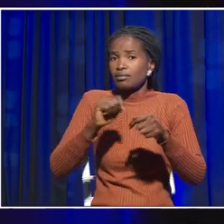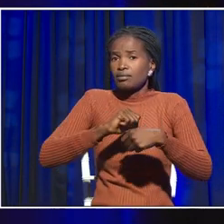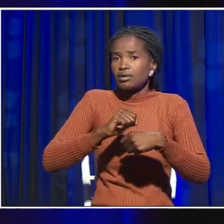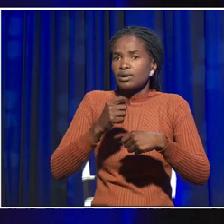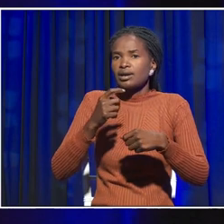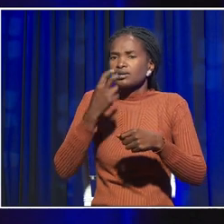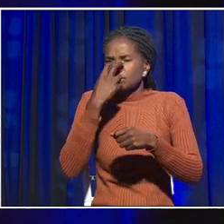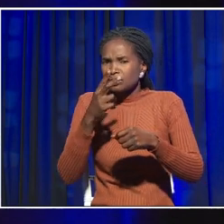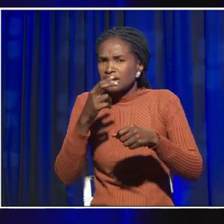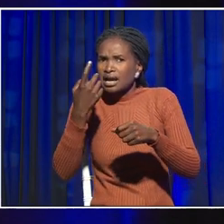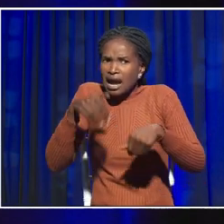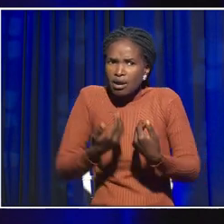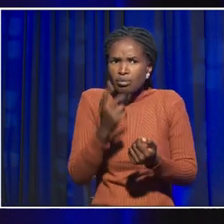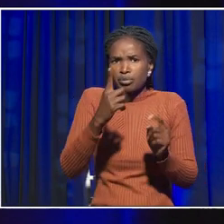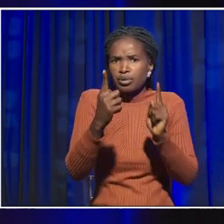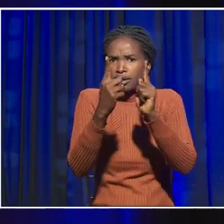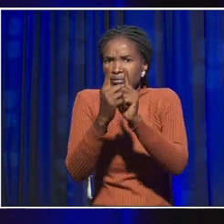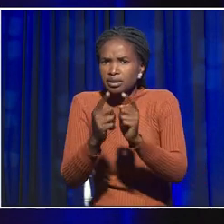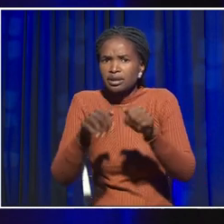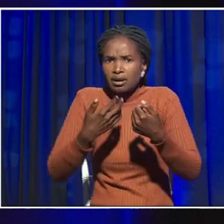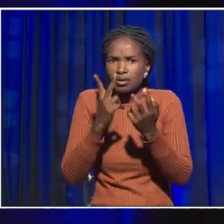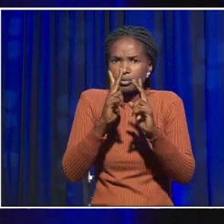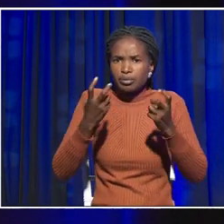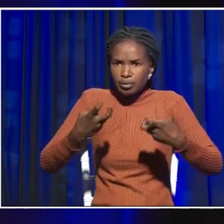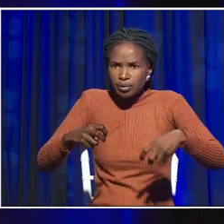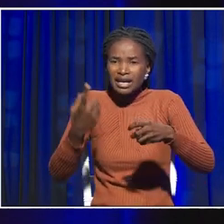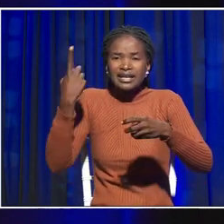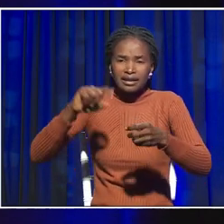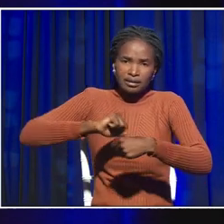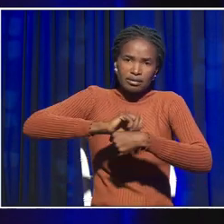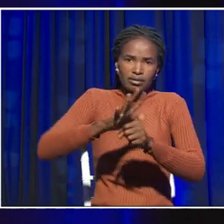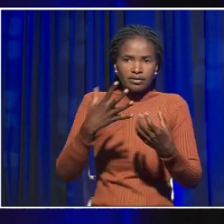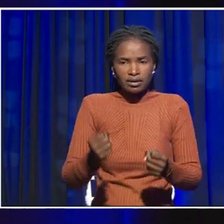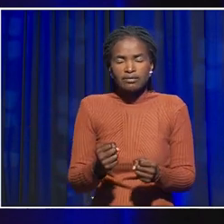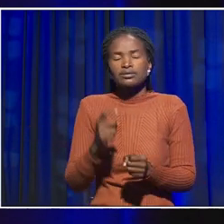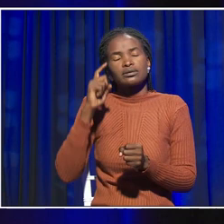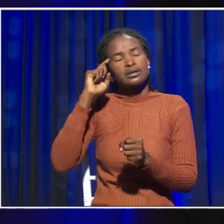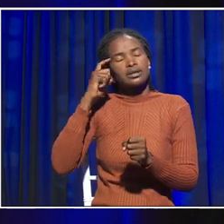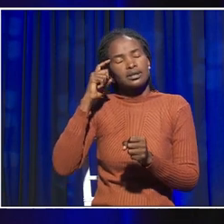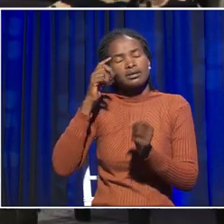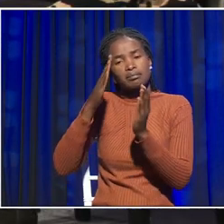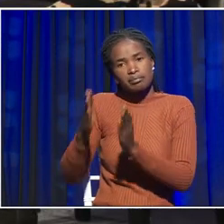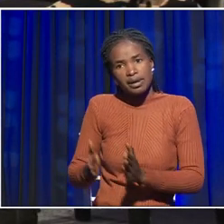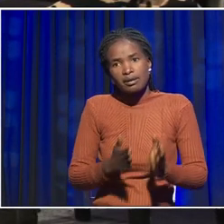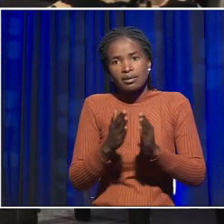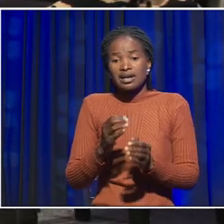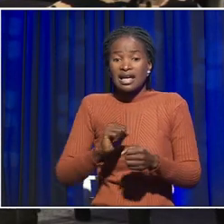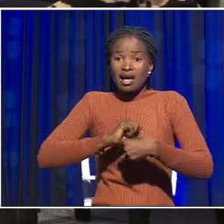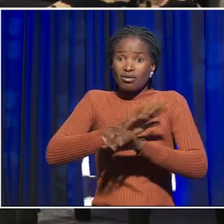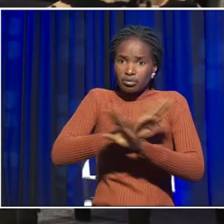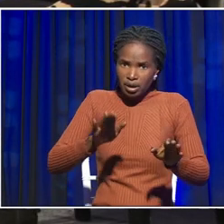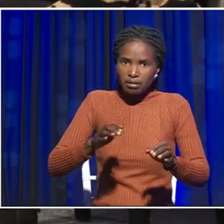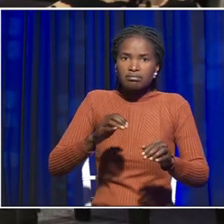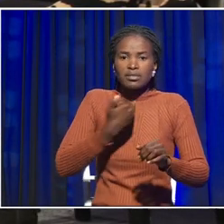some opportunities that one need to look into. Yeah, interesting. COVID and having a life post-COVID on